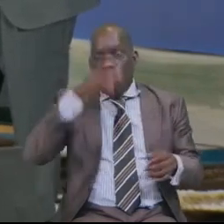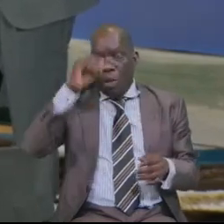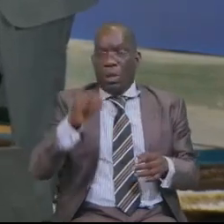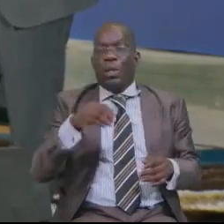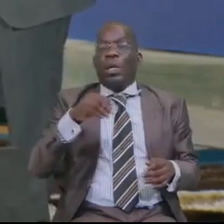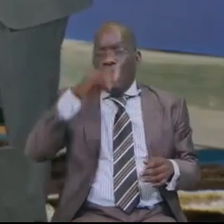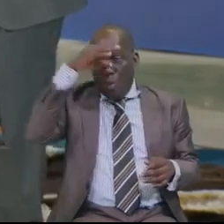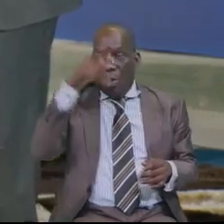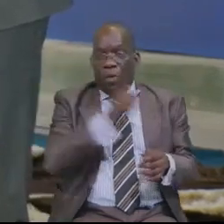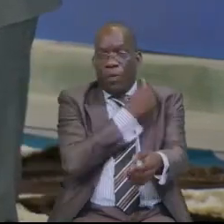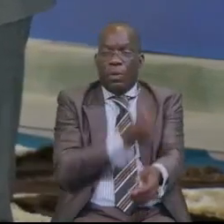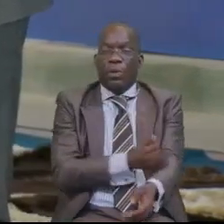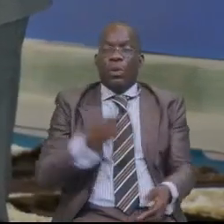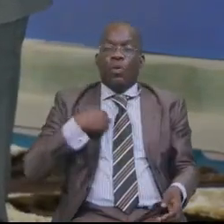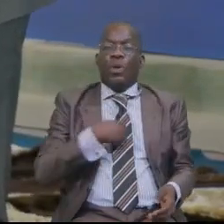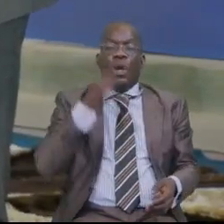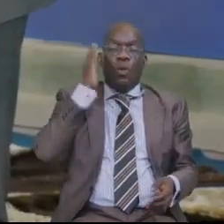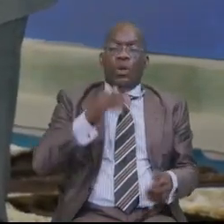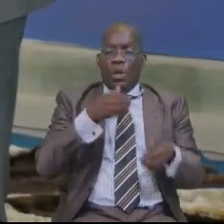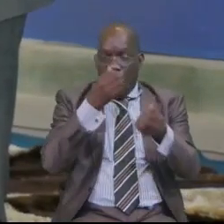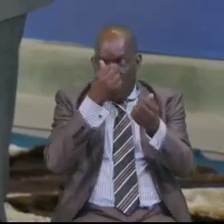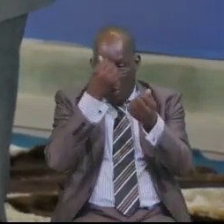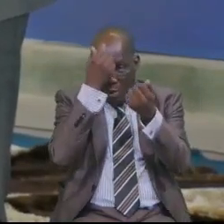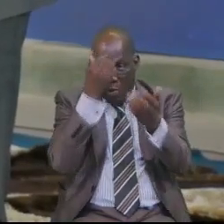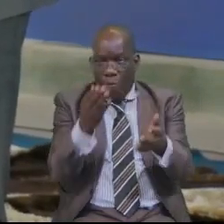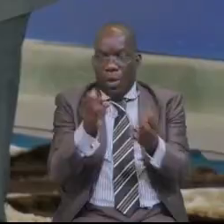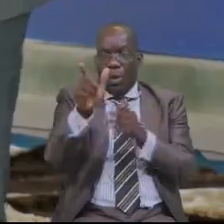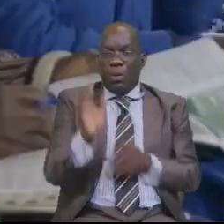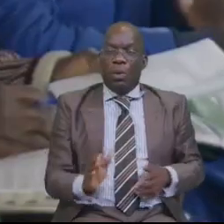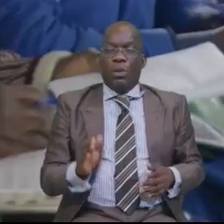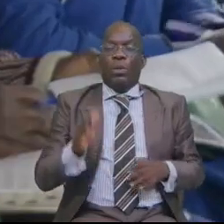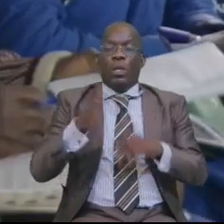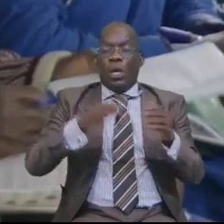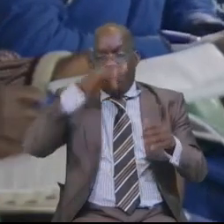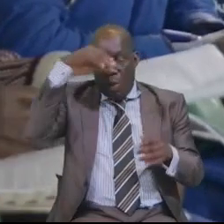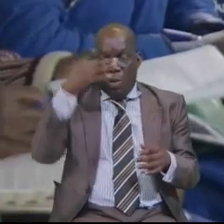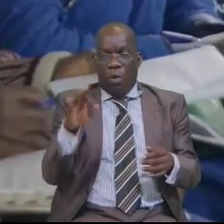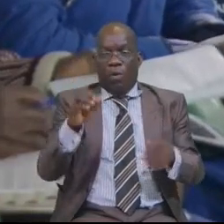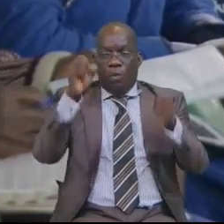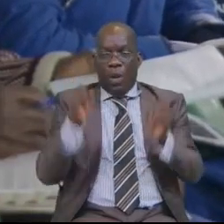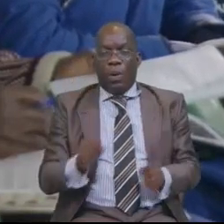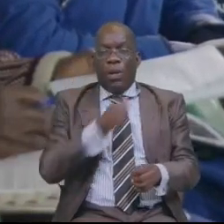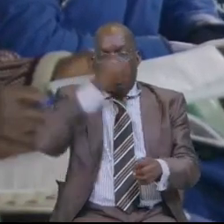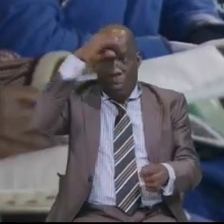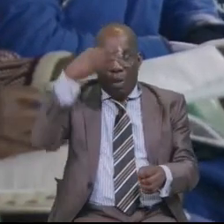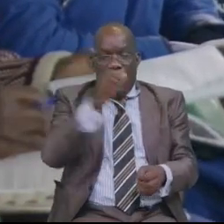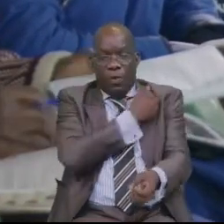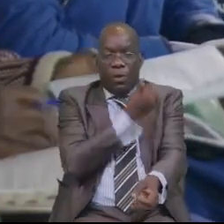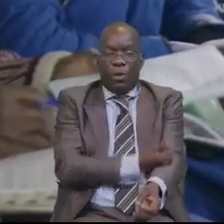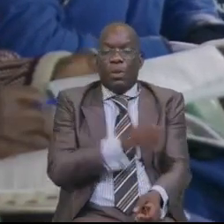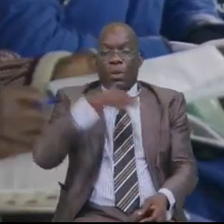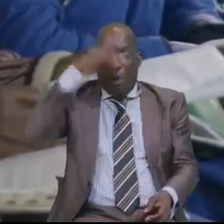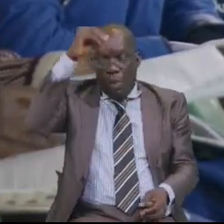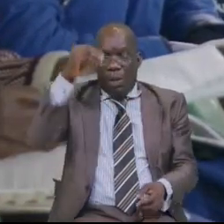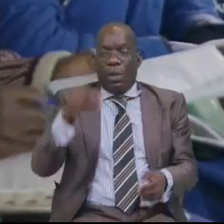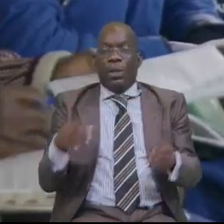rather than those men of authority, men of power, and men that, you know, they have the history